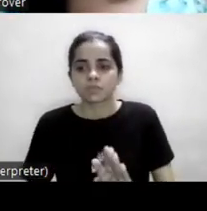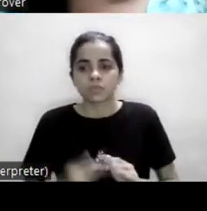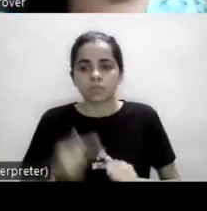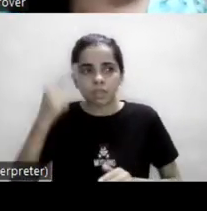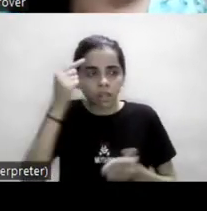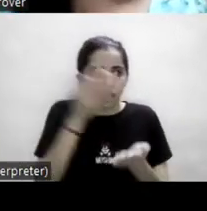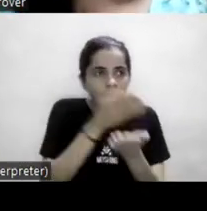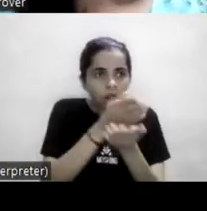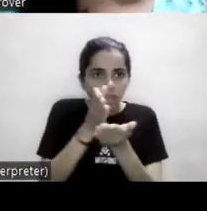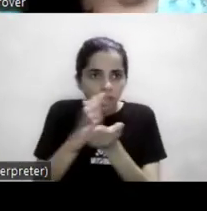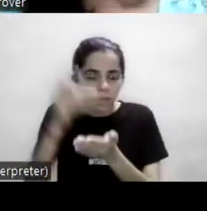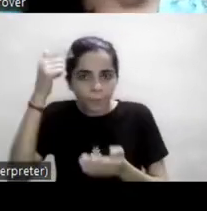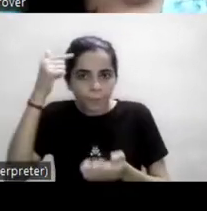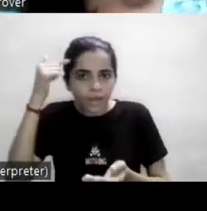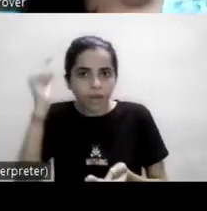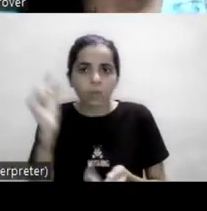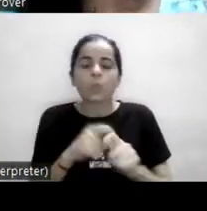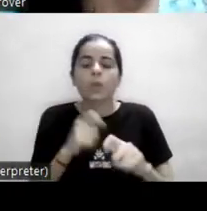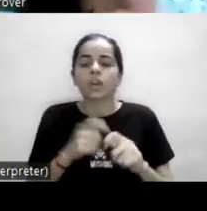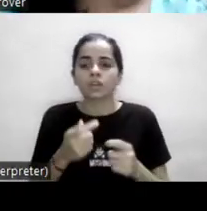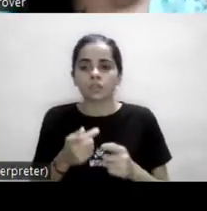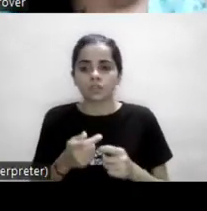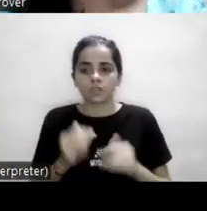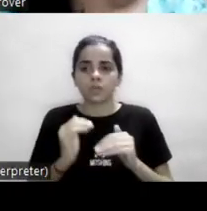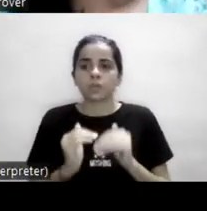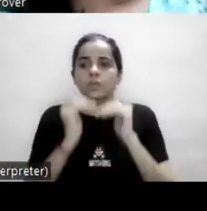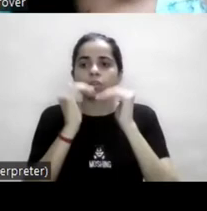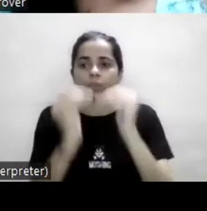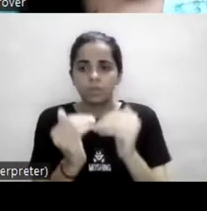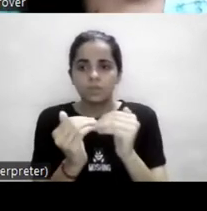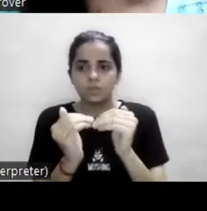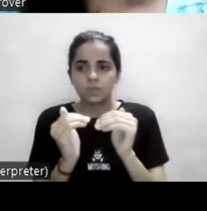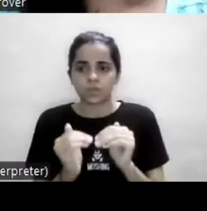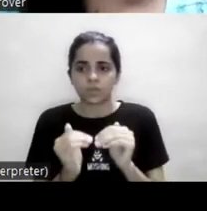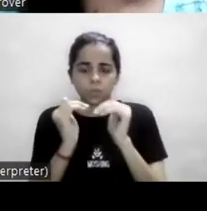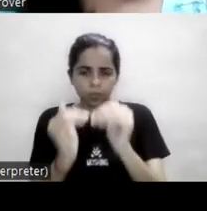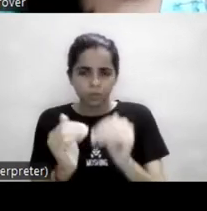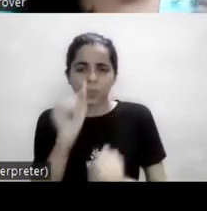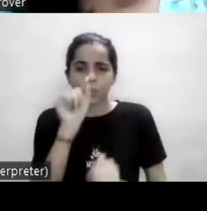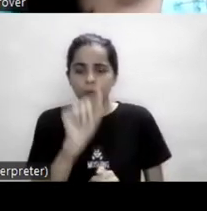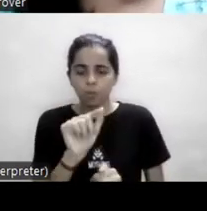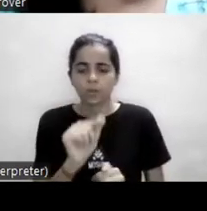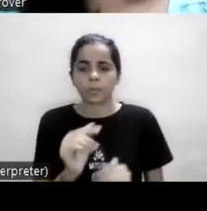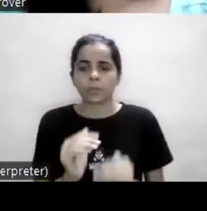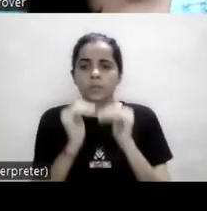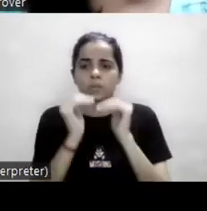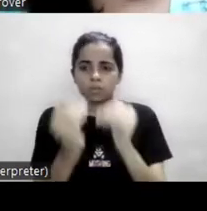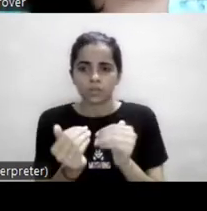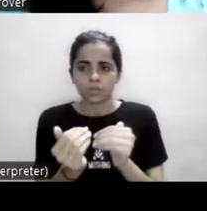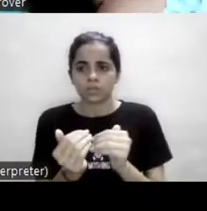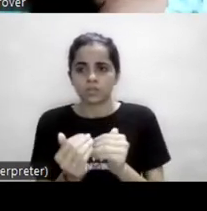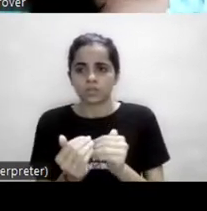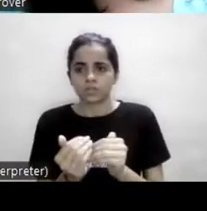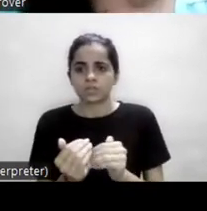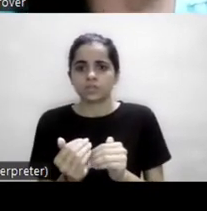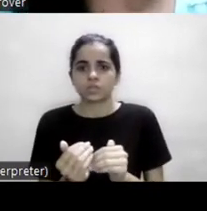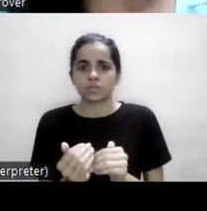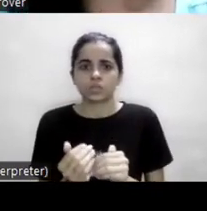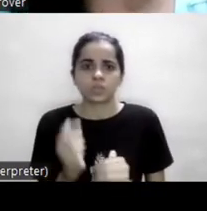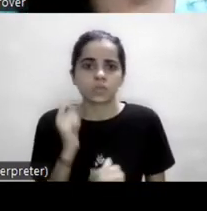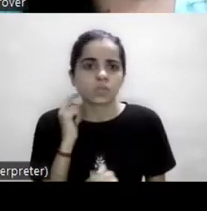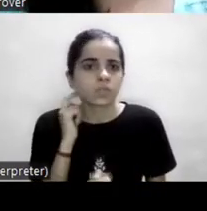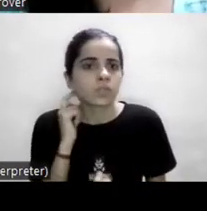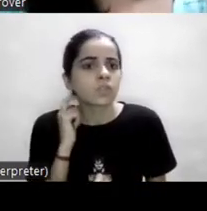neurodivergent, right? So I will move on to another aspect of invisible disability, which is